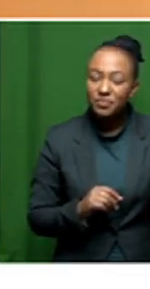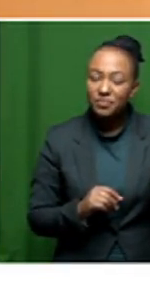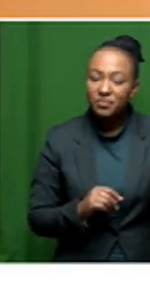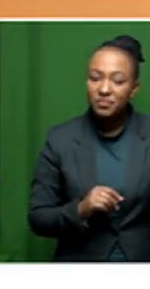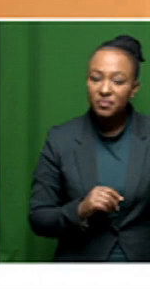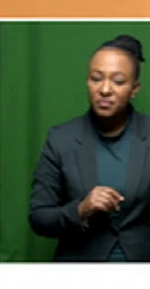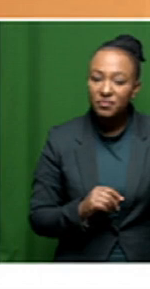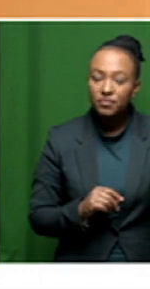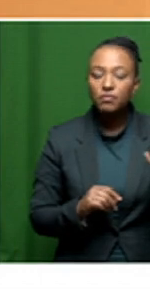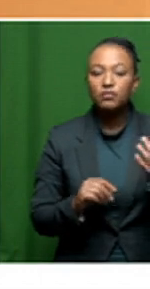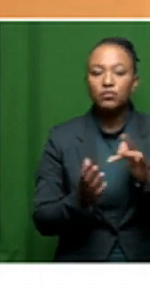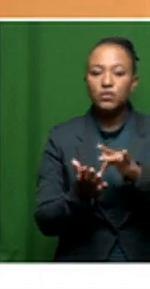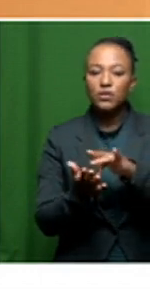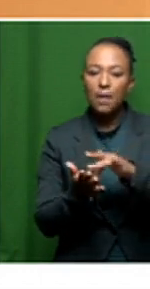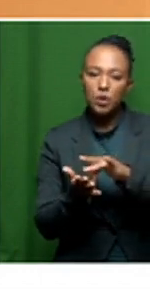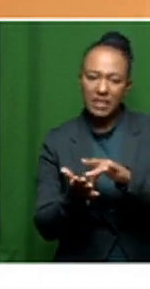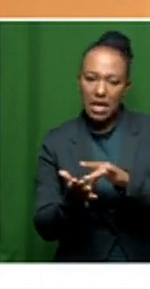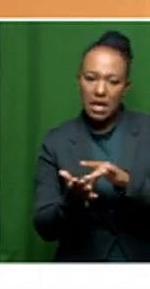the vacancies.